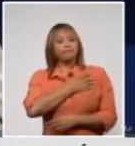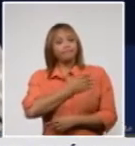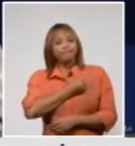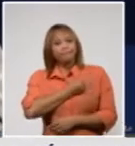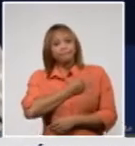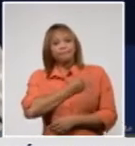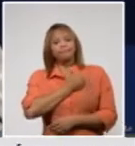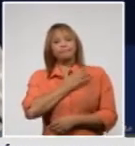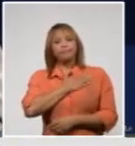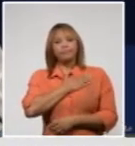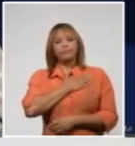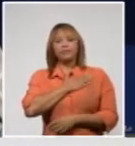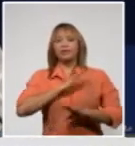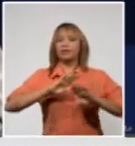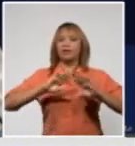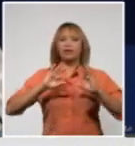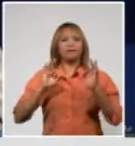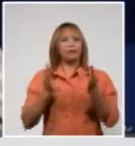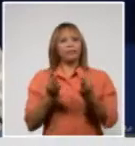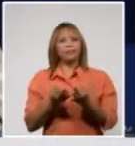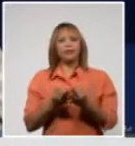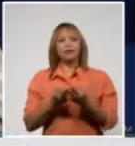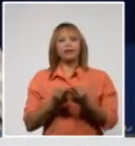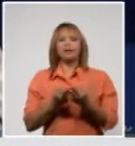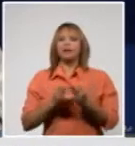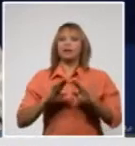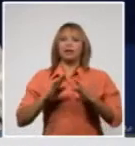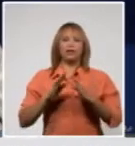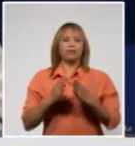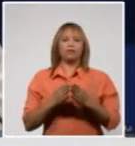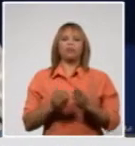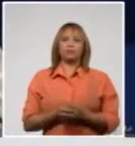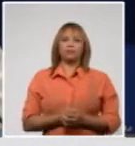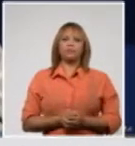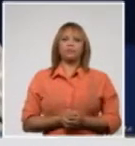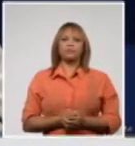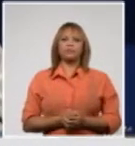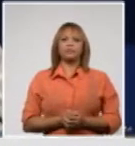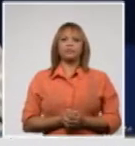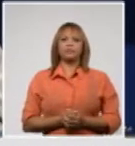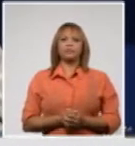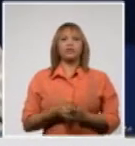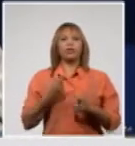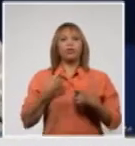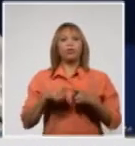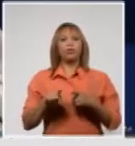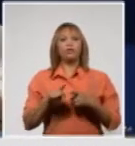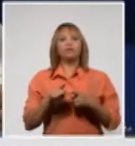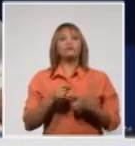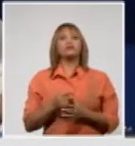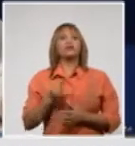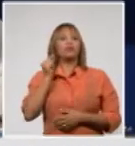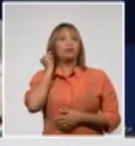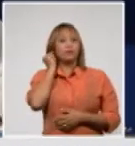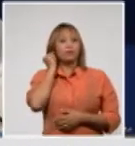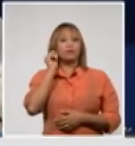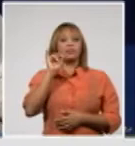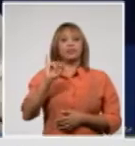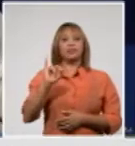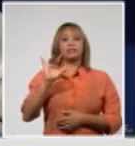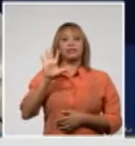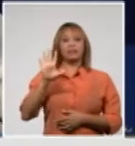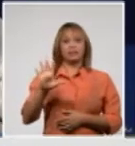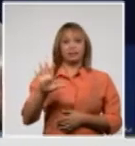She was admitted to hospital on August 16th. Following some complications on August